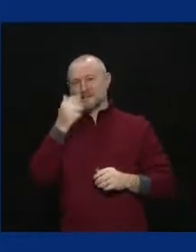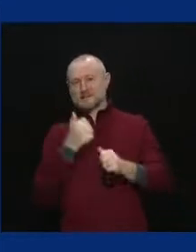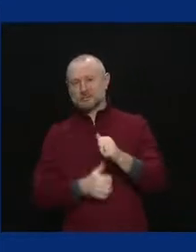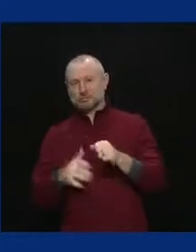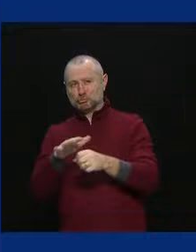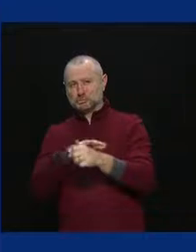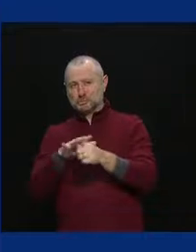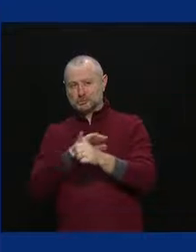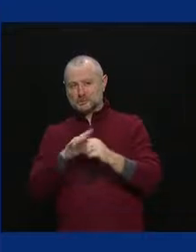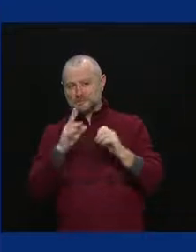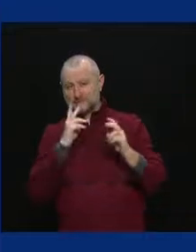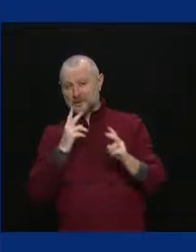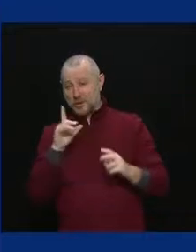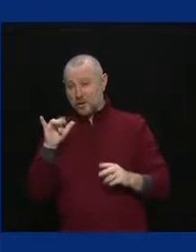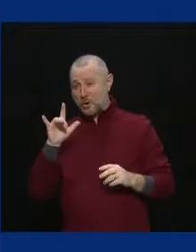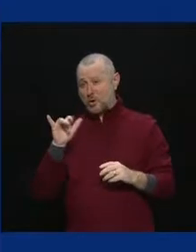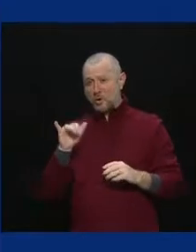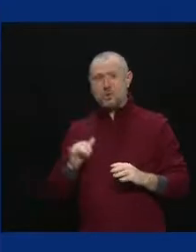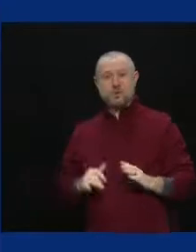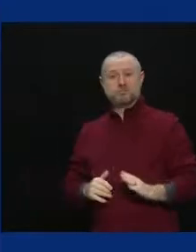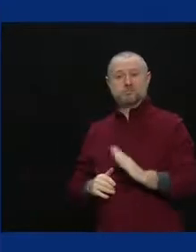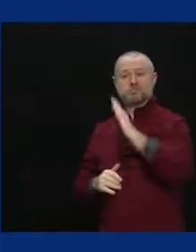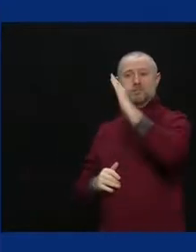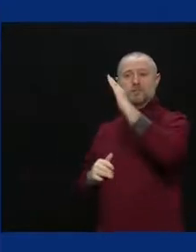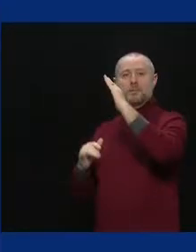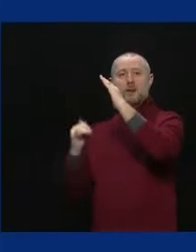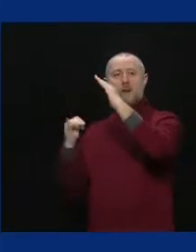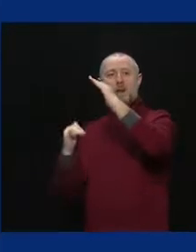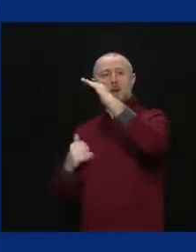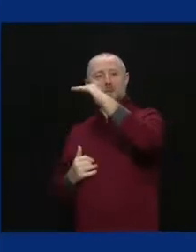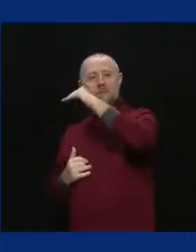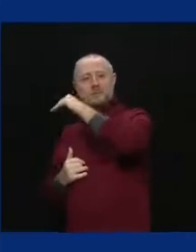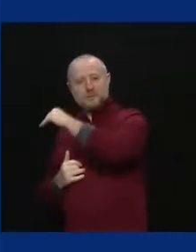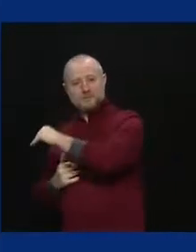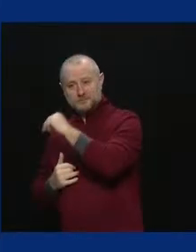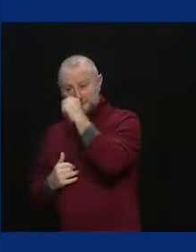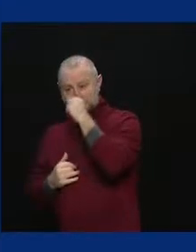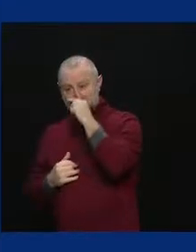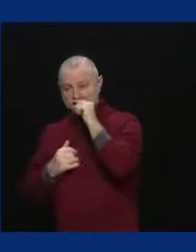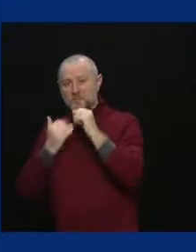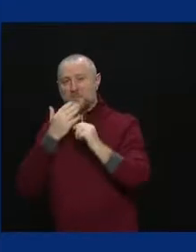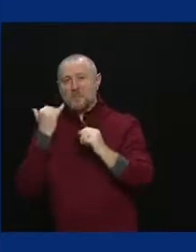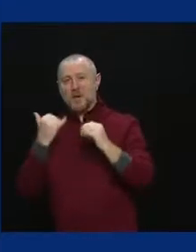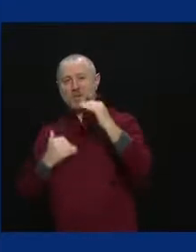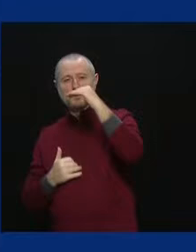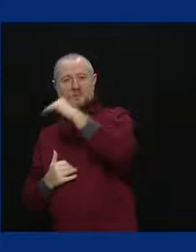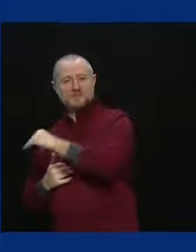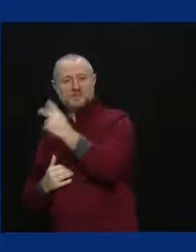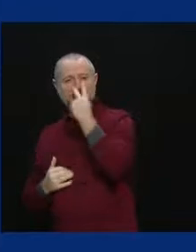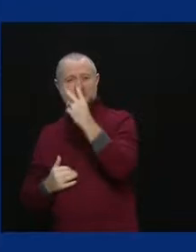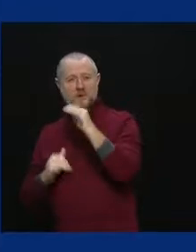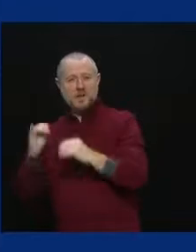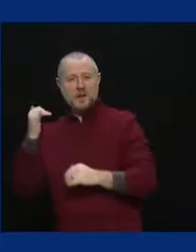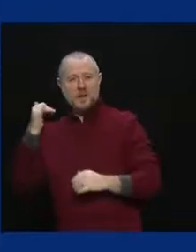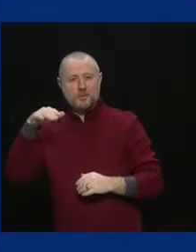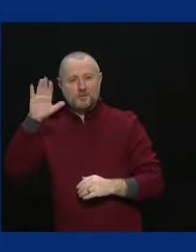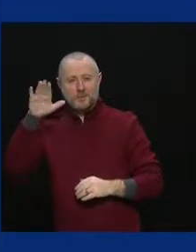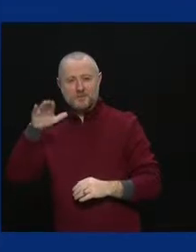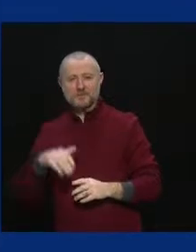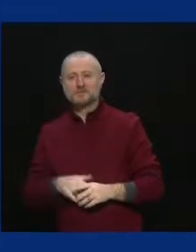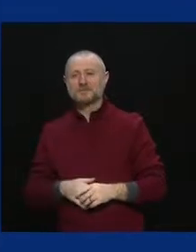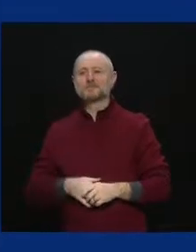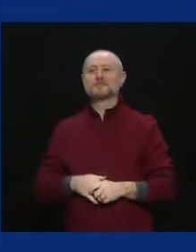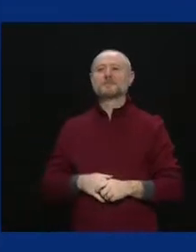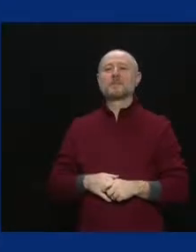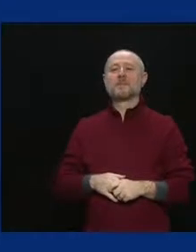Long Island hit a very high number. That's that yellow one at the top there, and they've been trending downward as well. And again, there's a lag of about